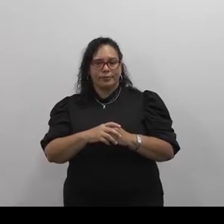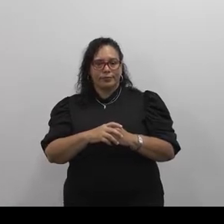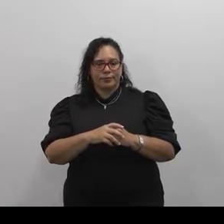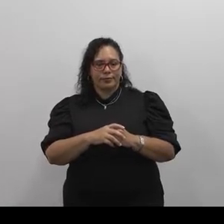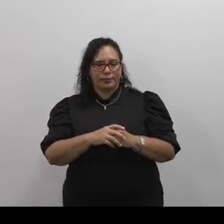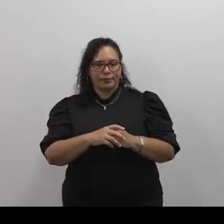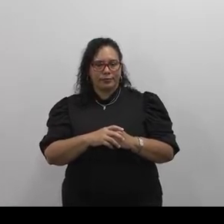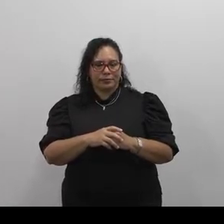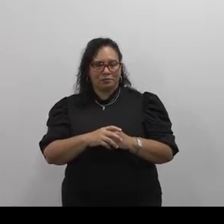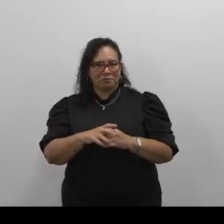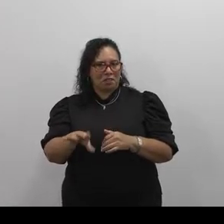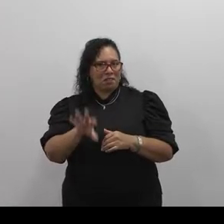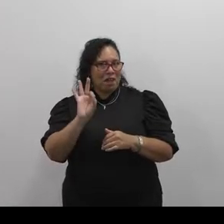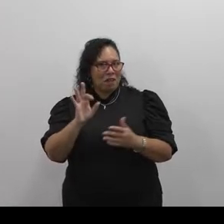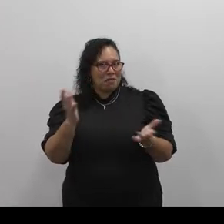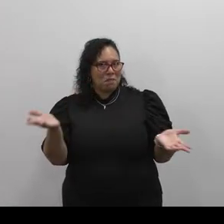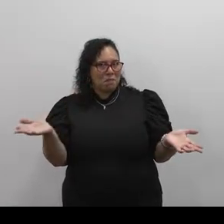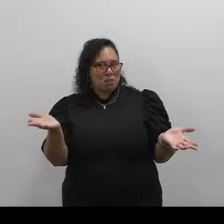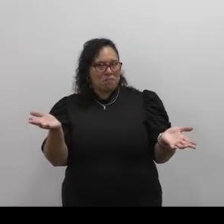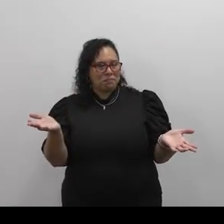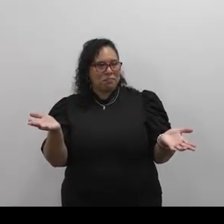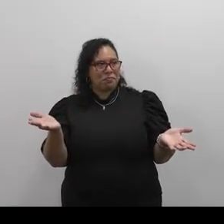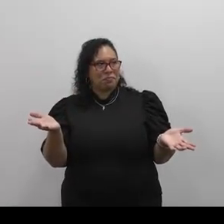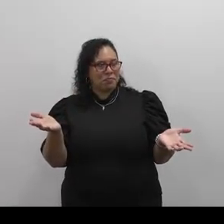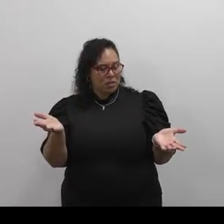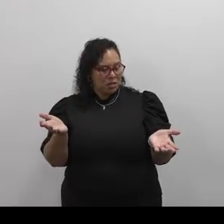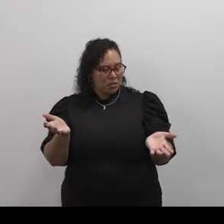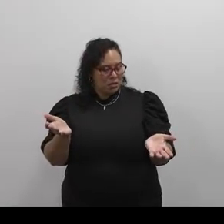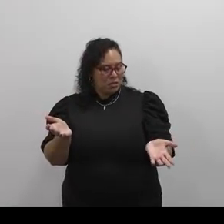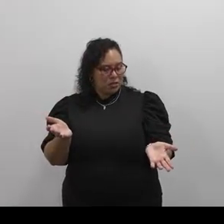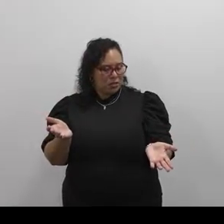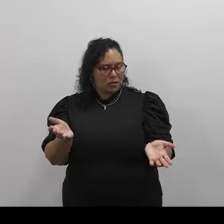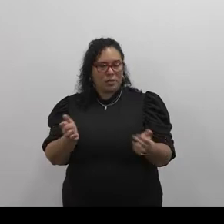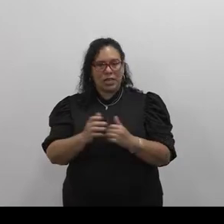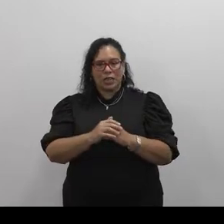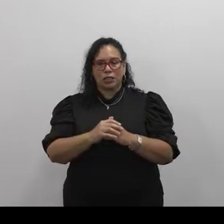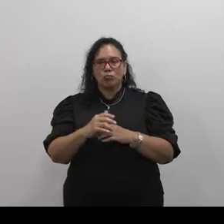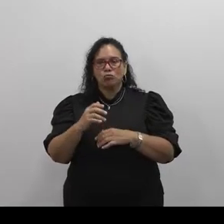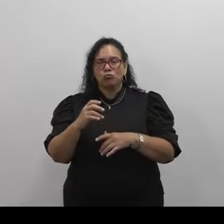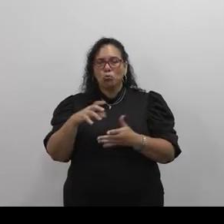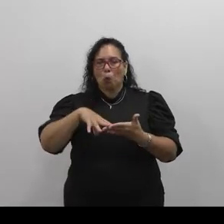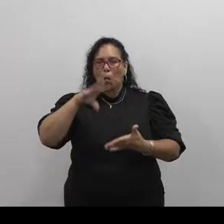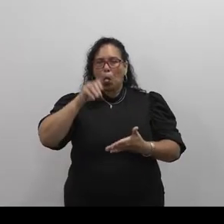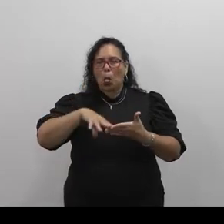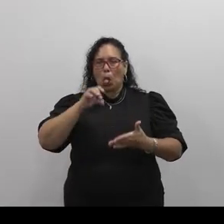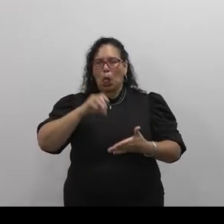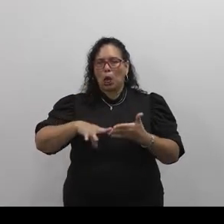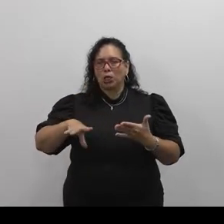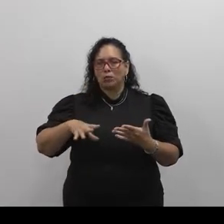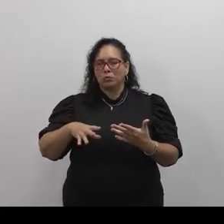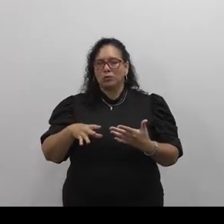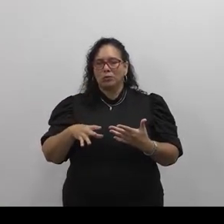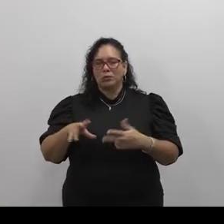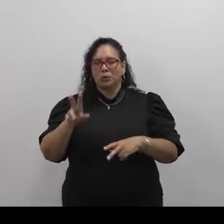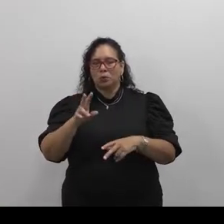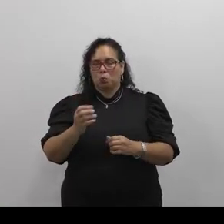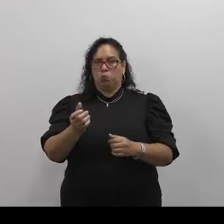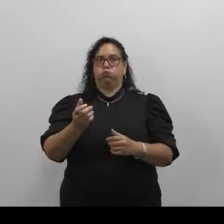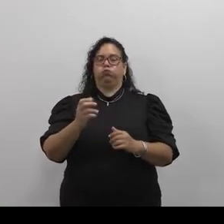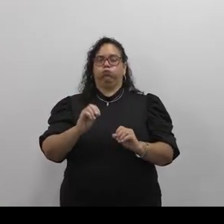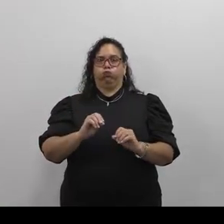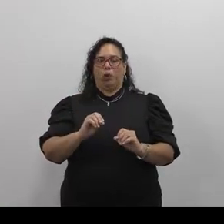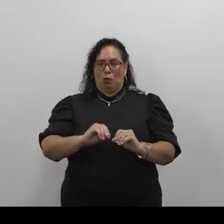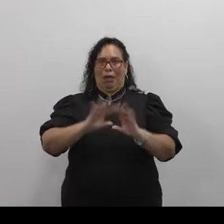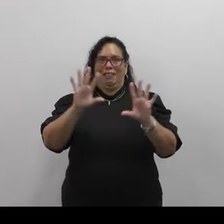So what did we find? I highlighted some key takeaways early on, and those were early takeaways, by the way. Those were things that were just glaring in terms